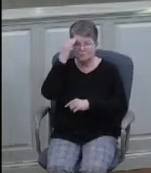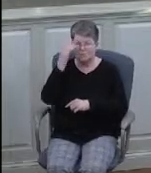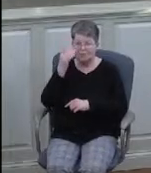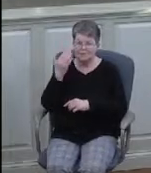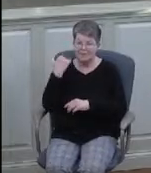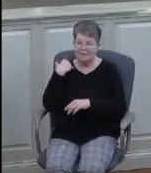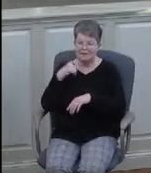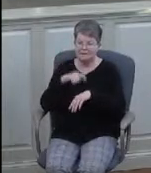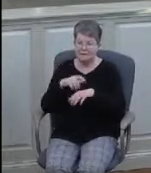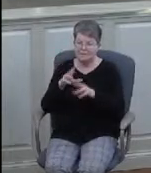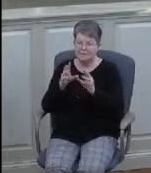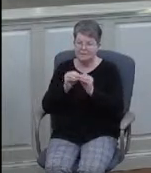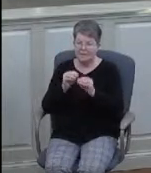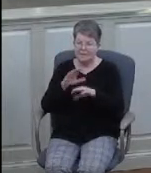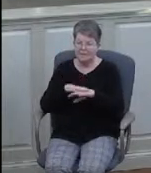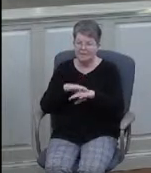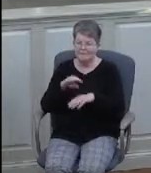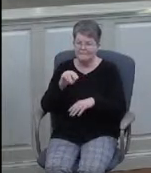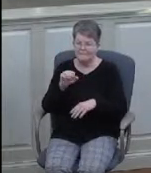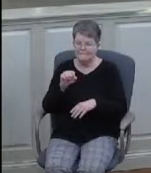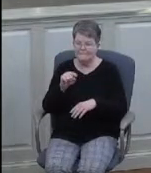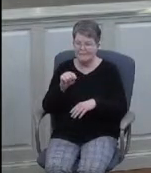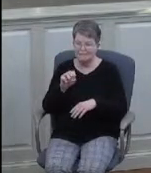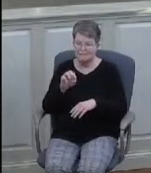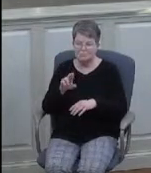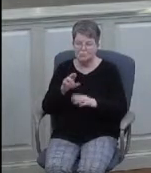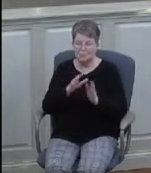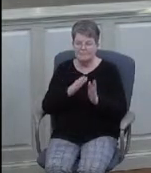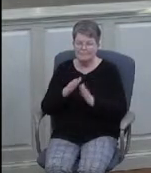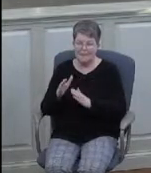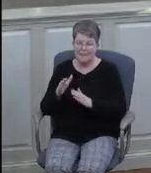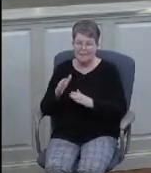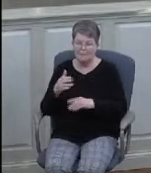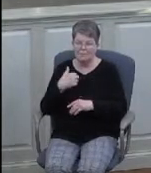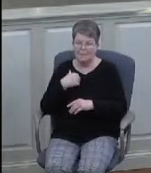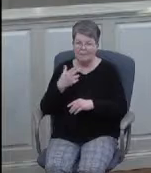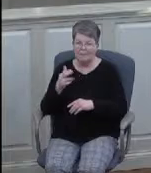last time we met on the master plan, we had a